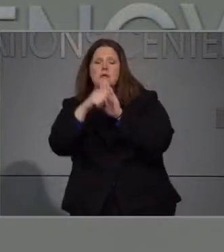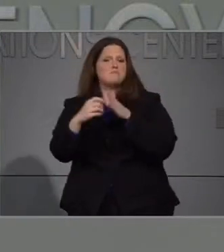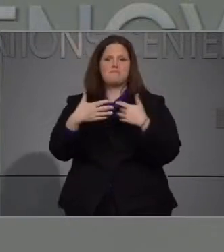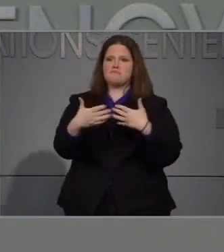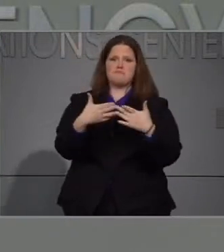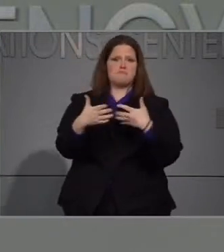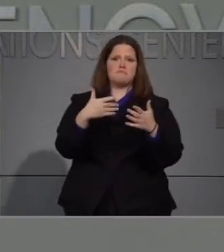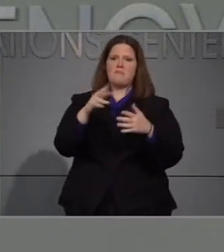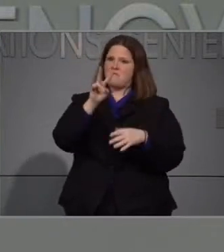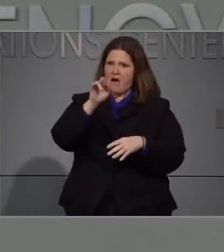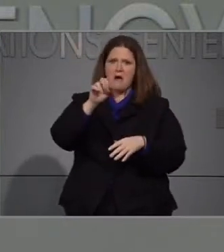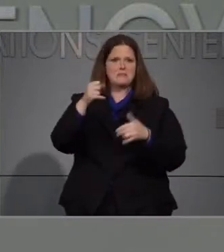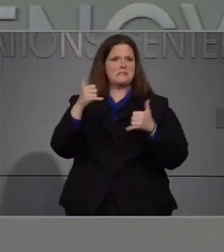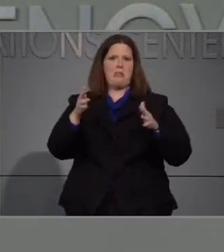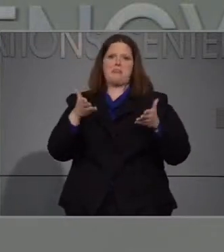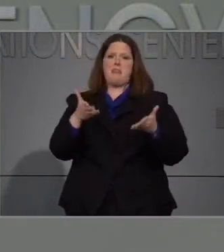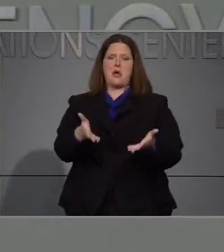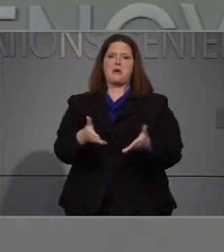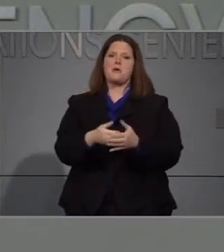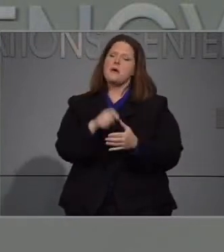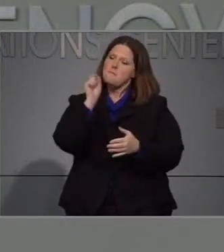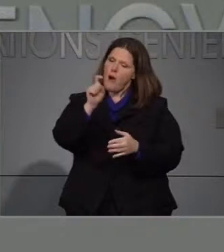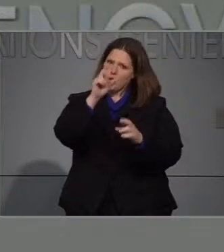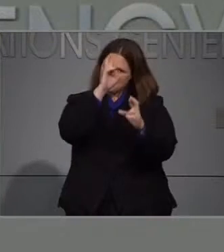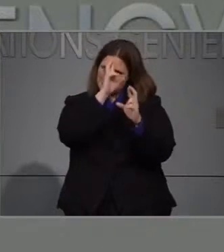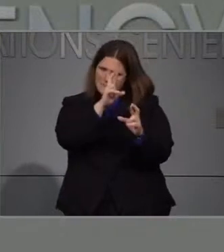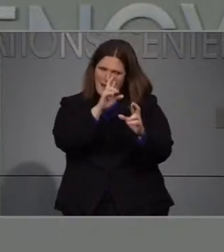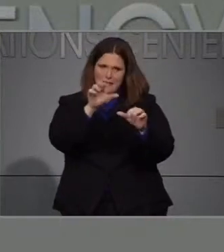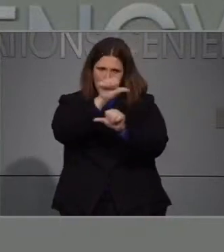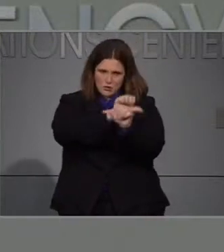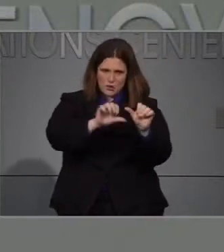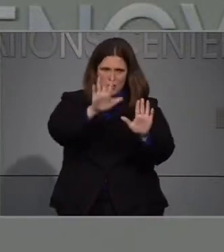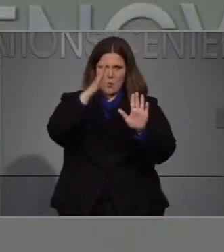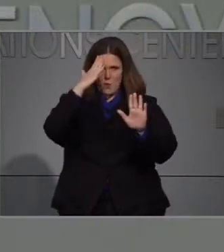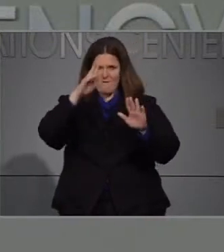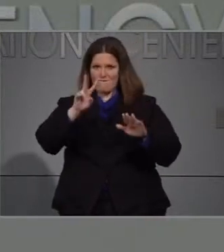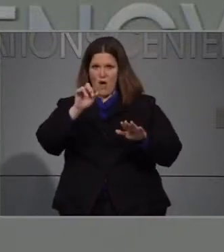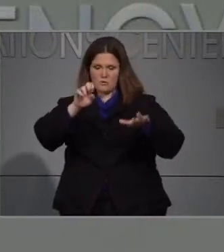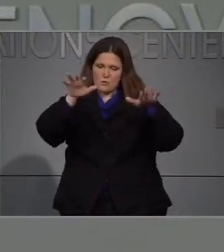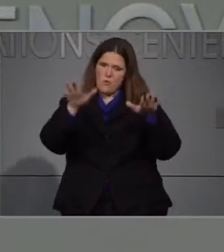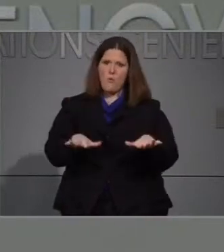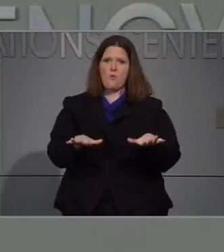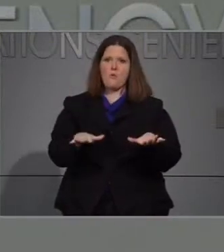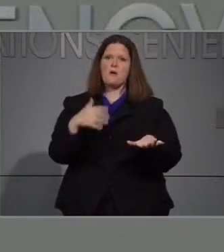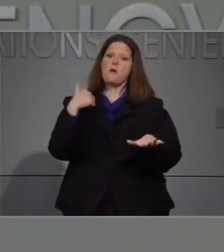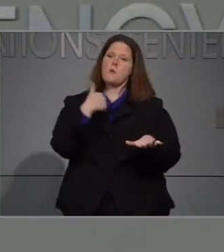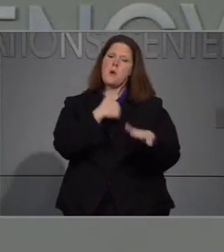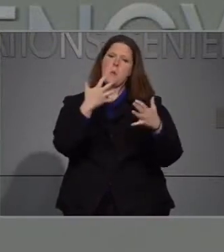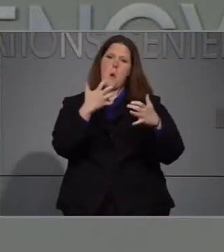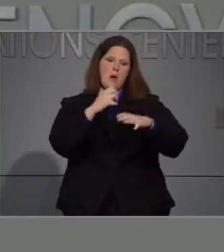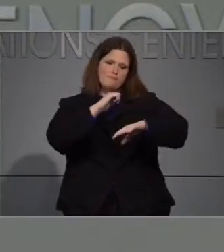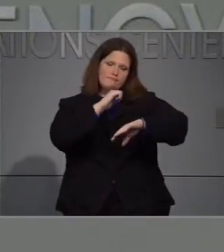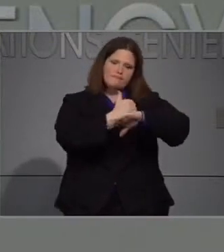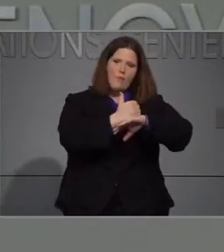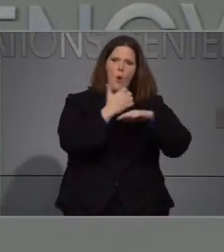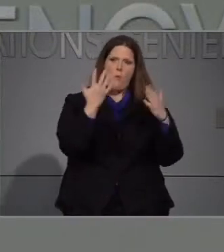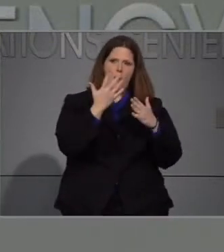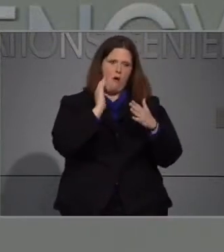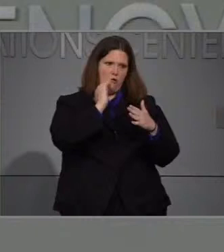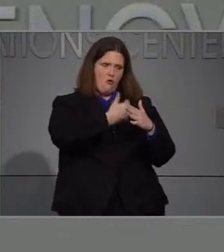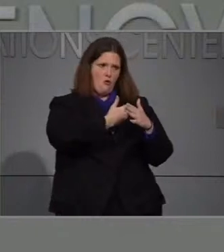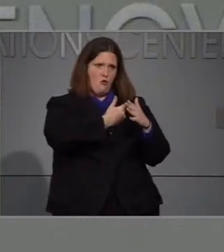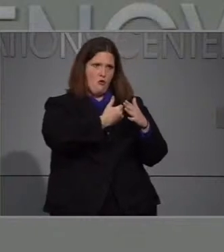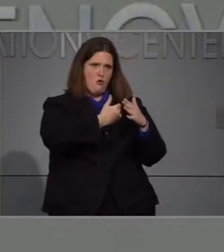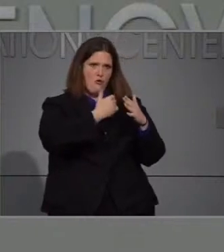that we can keep the virus level low. We want to be able to set a floor of the things that we think we need to do for our state